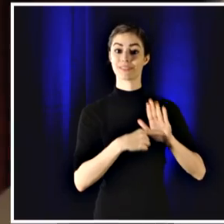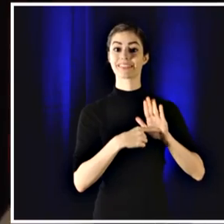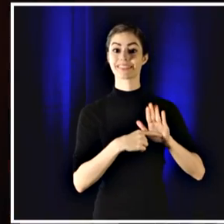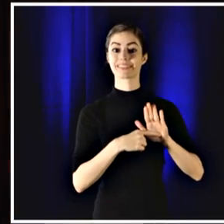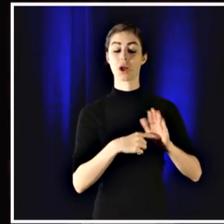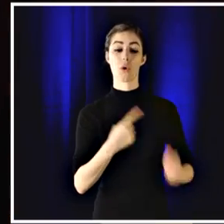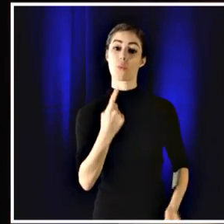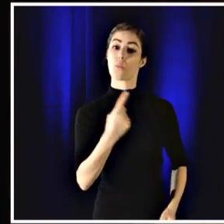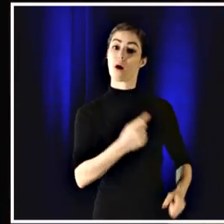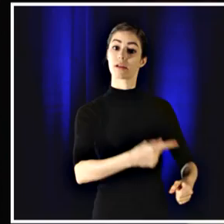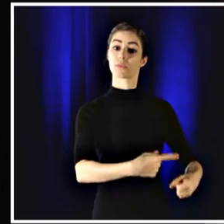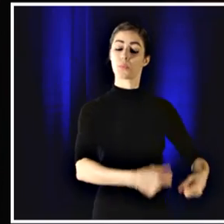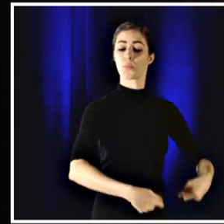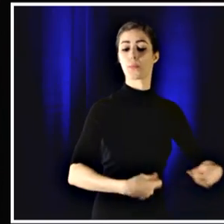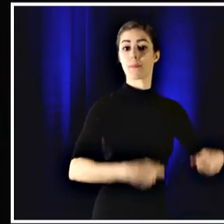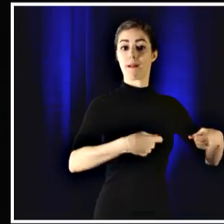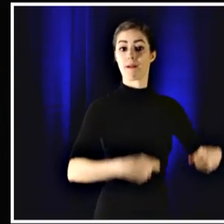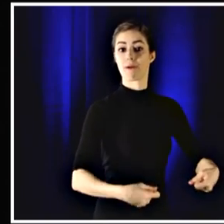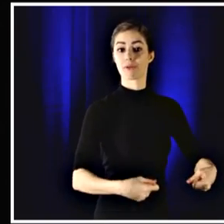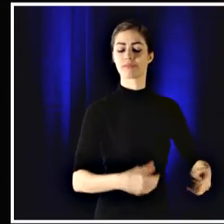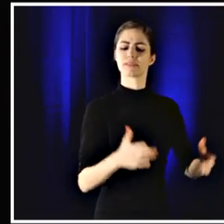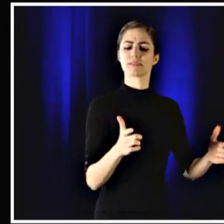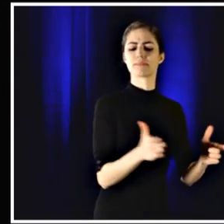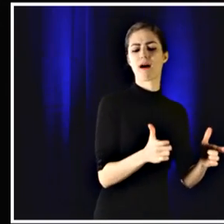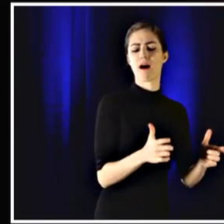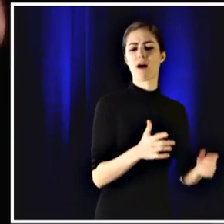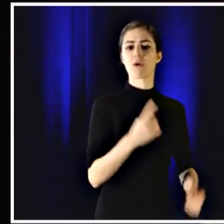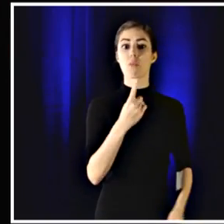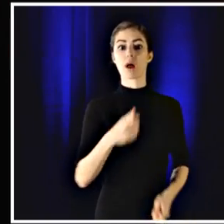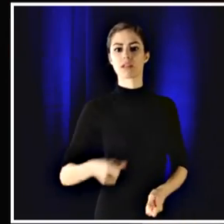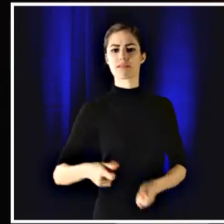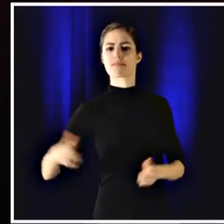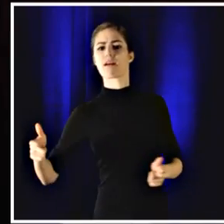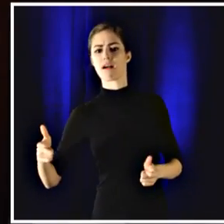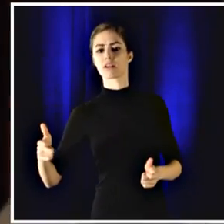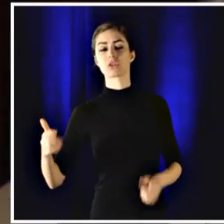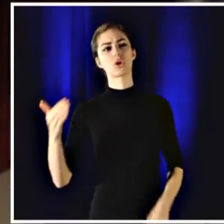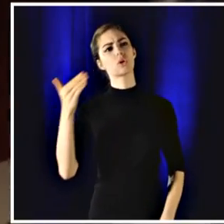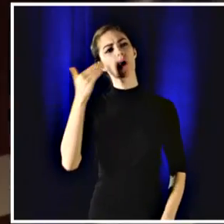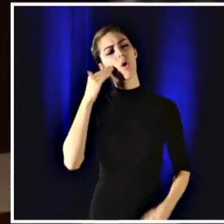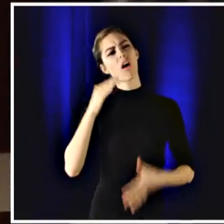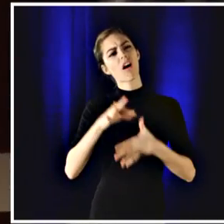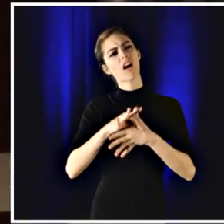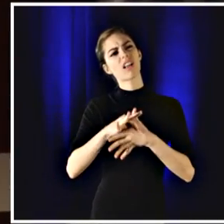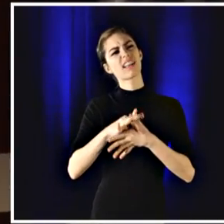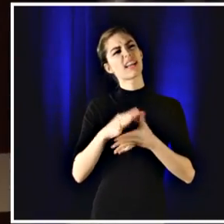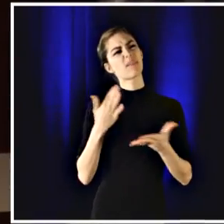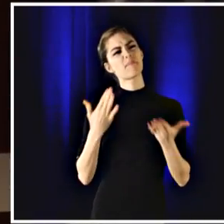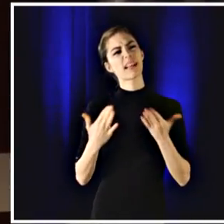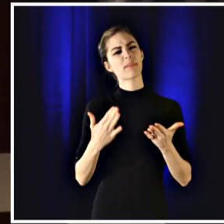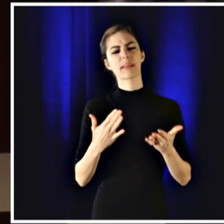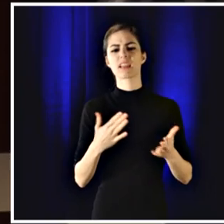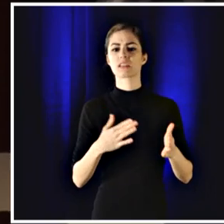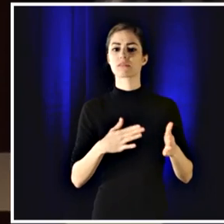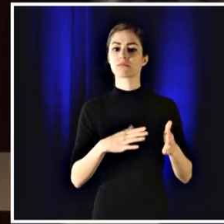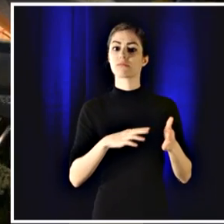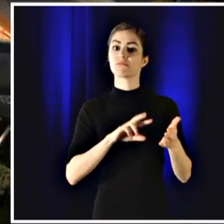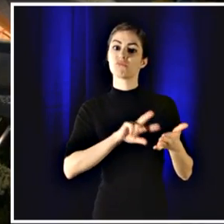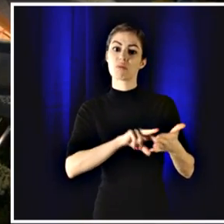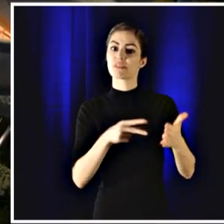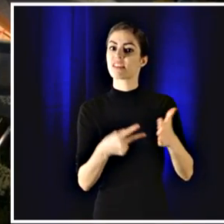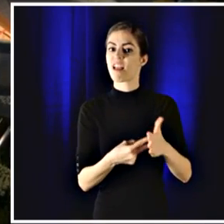is large. One has yellow bricks in it, one has grass in it. So knowing the context of this artwork, you might be thinking, well, maybe it's a mother-daughter